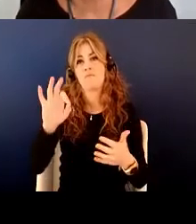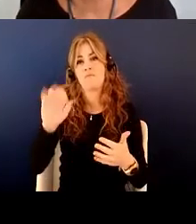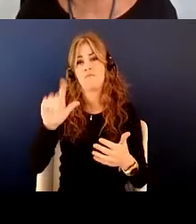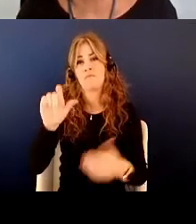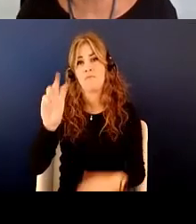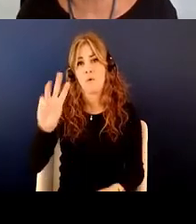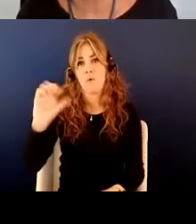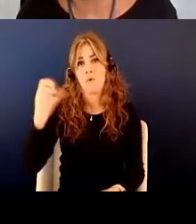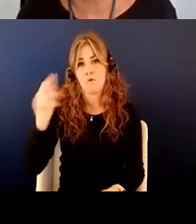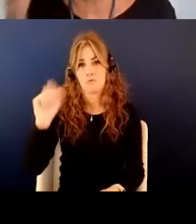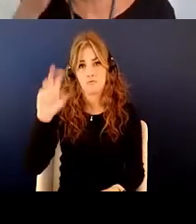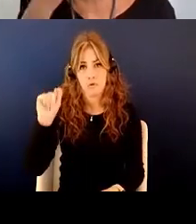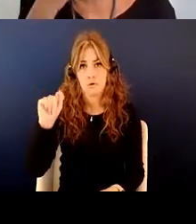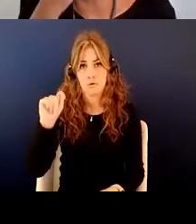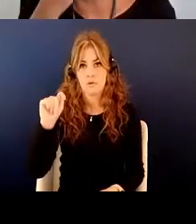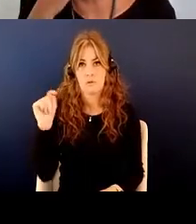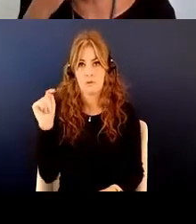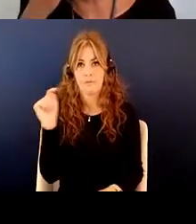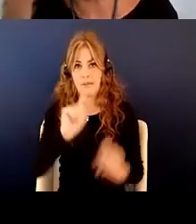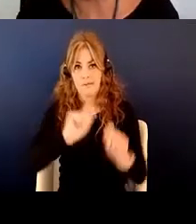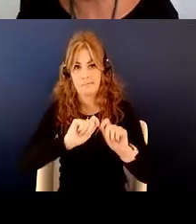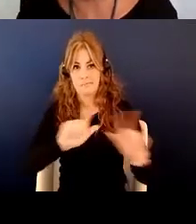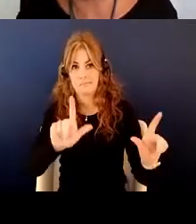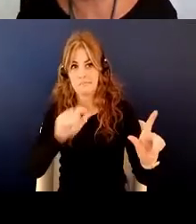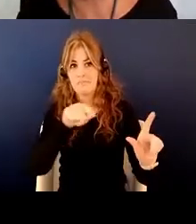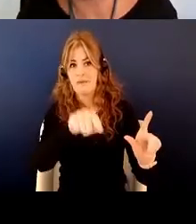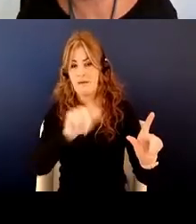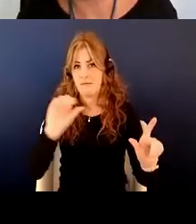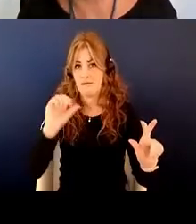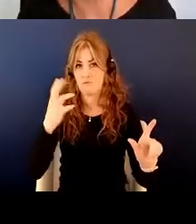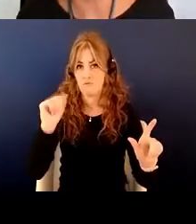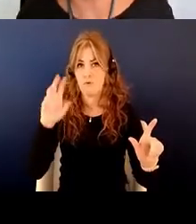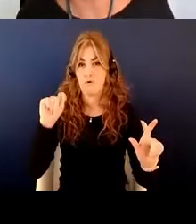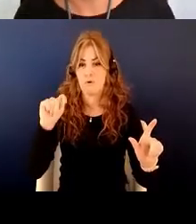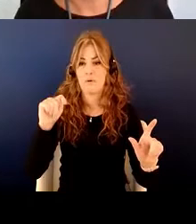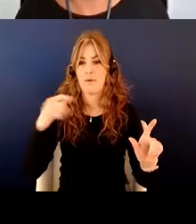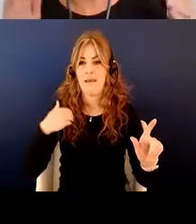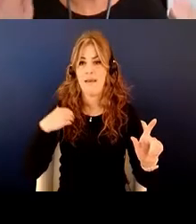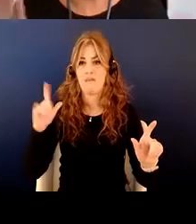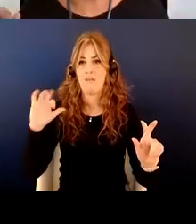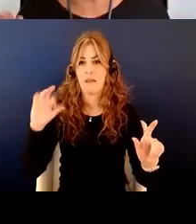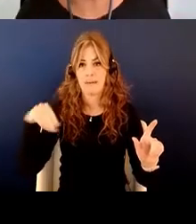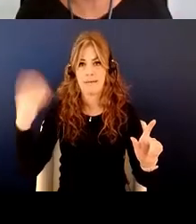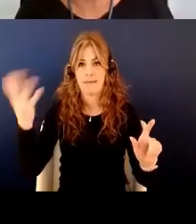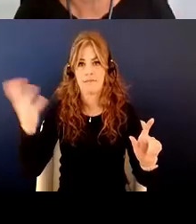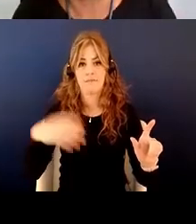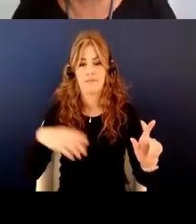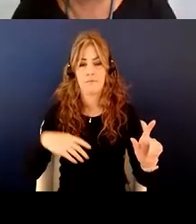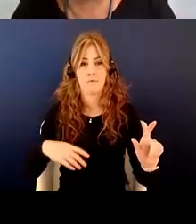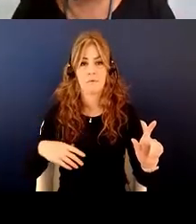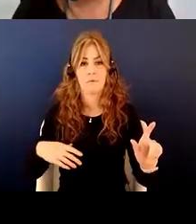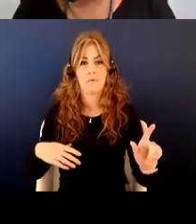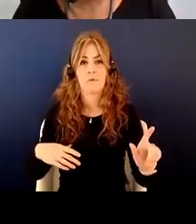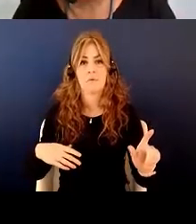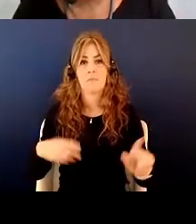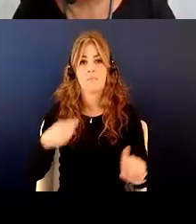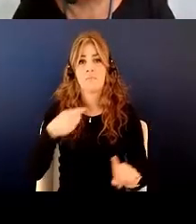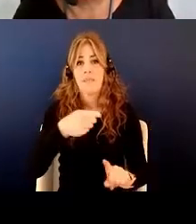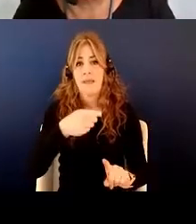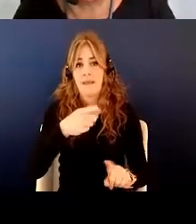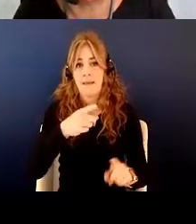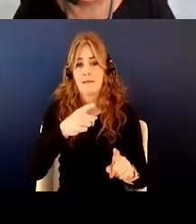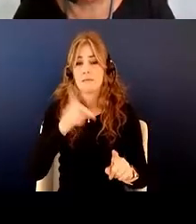This is the Prisma flowchart. I've given you the link up here. The Prisma flowchart documents